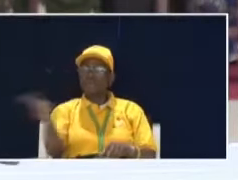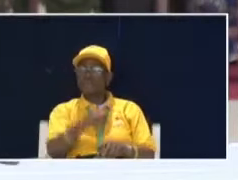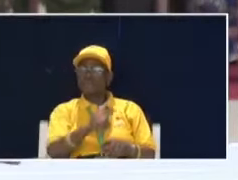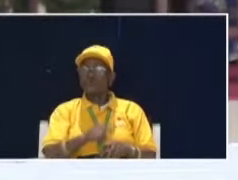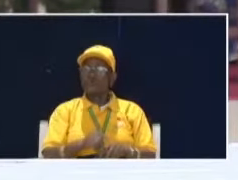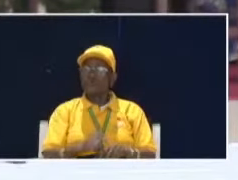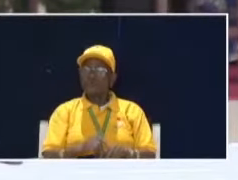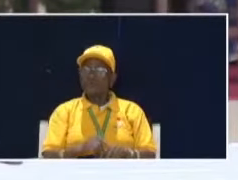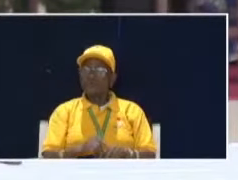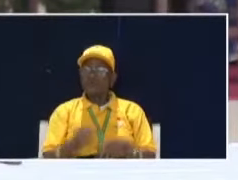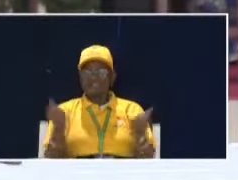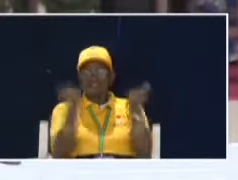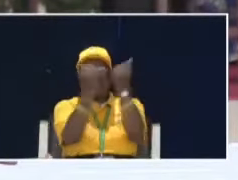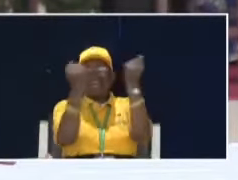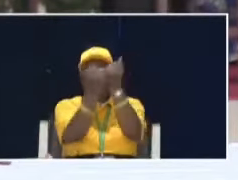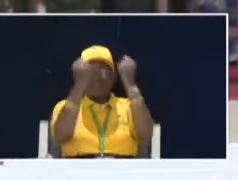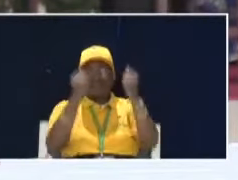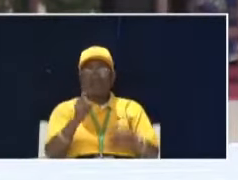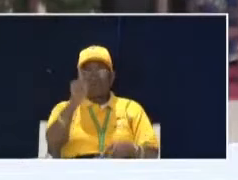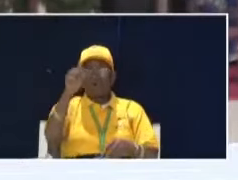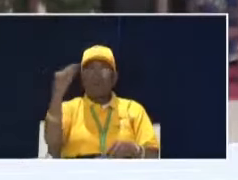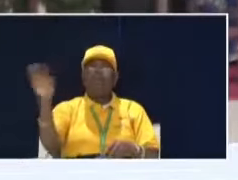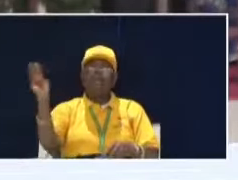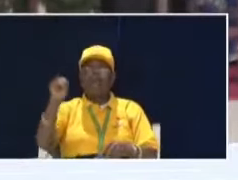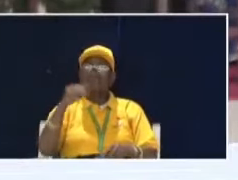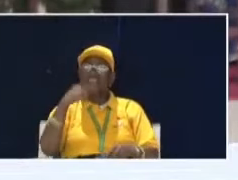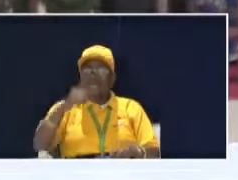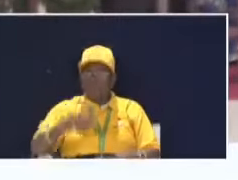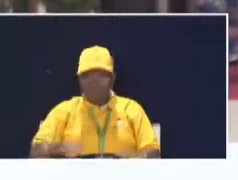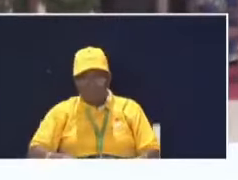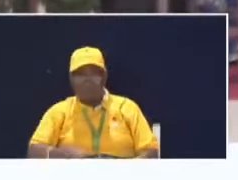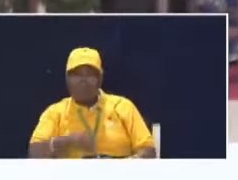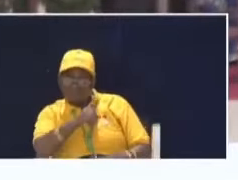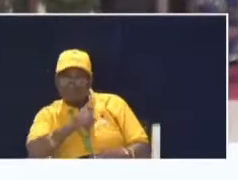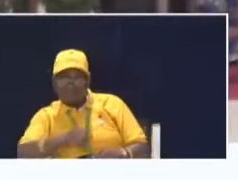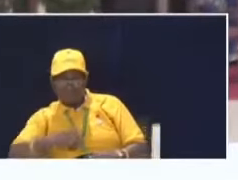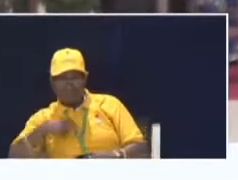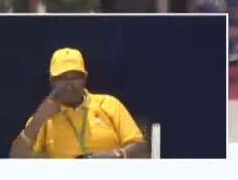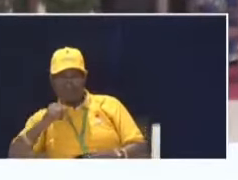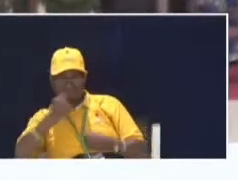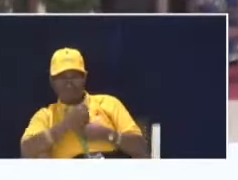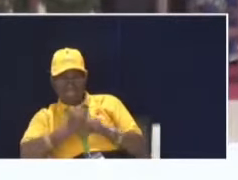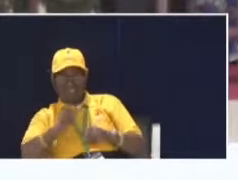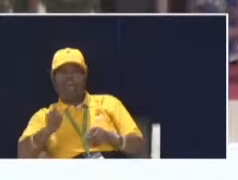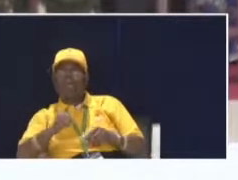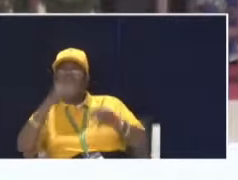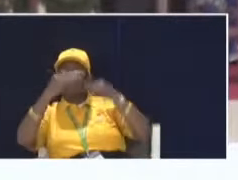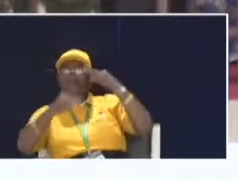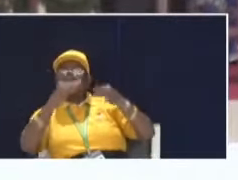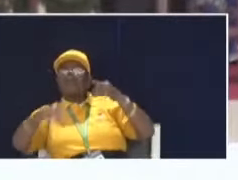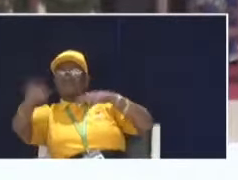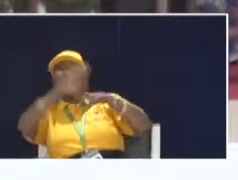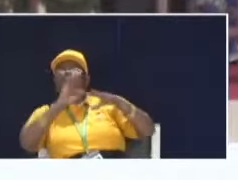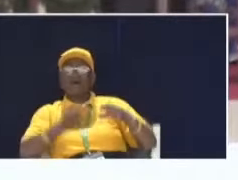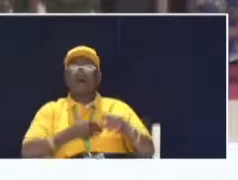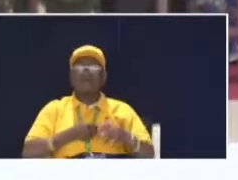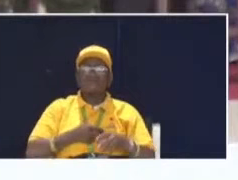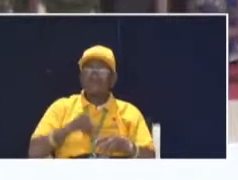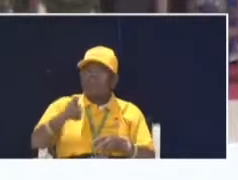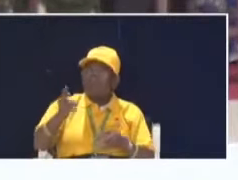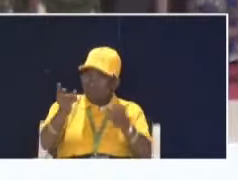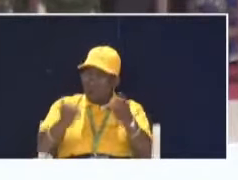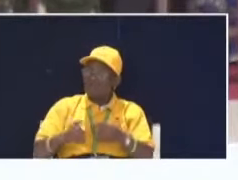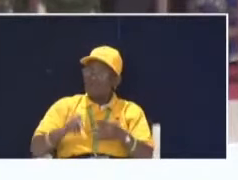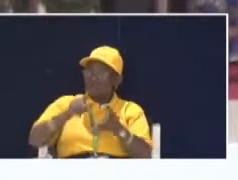other? And one of them said, oh, who made you judge over us? You want to kill me like